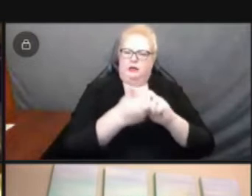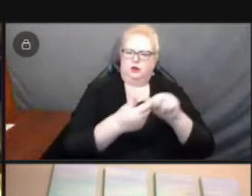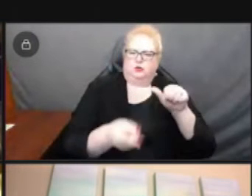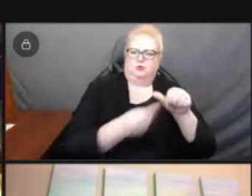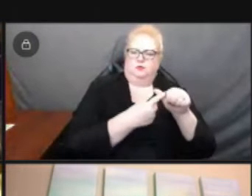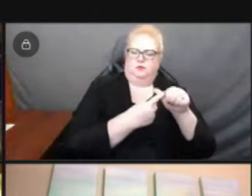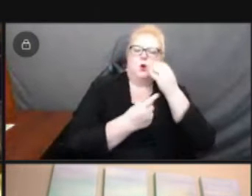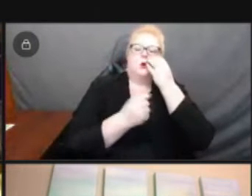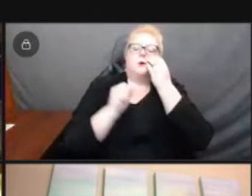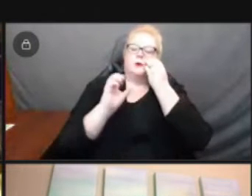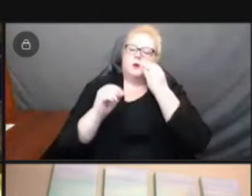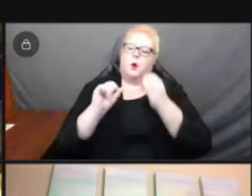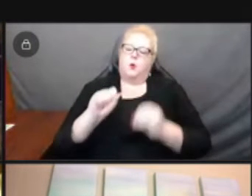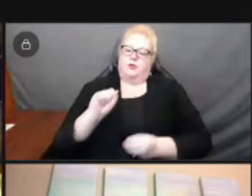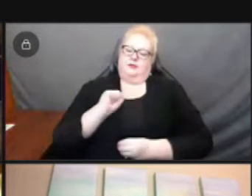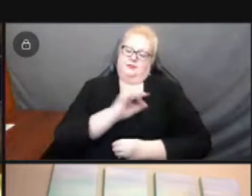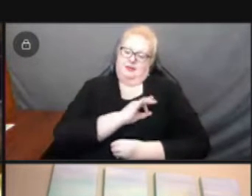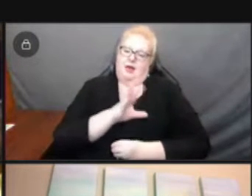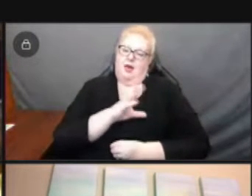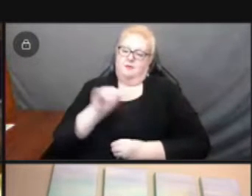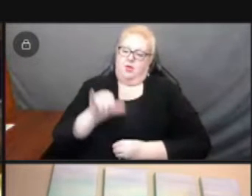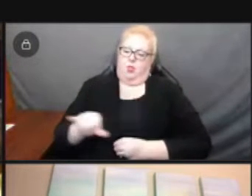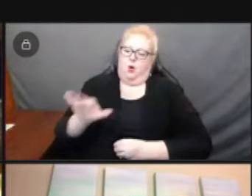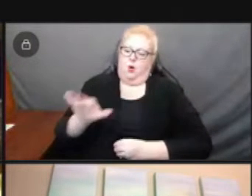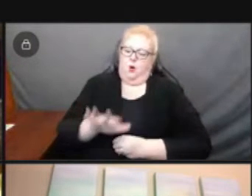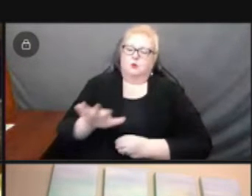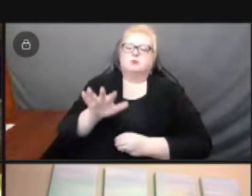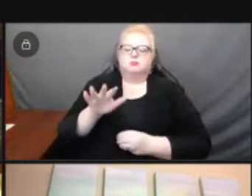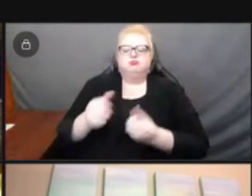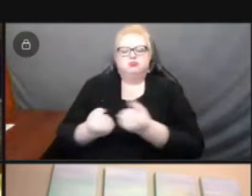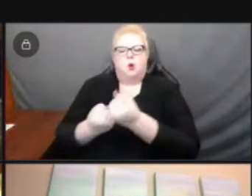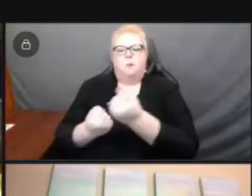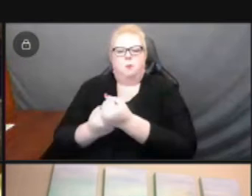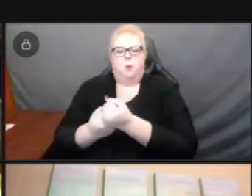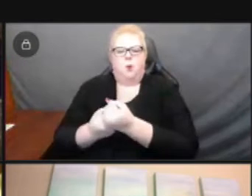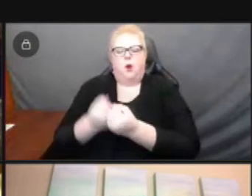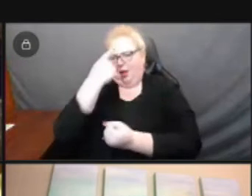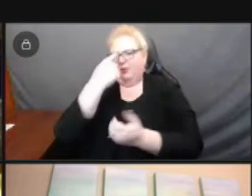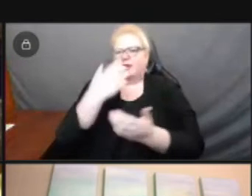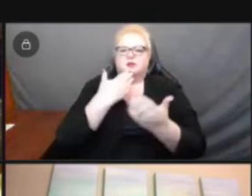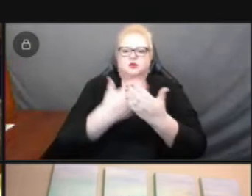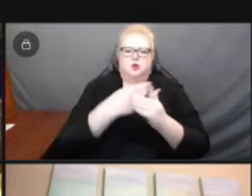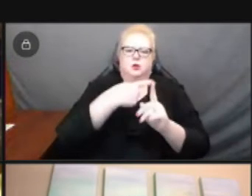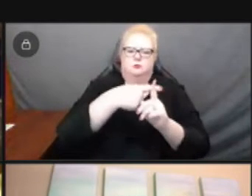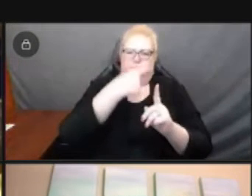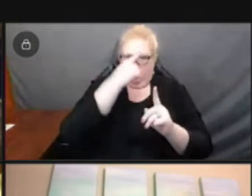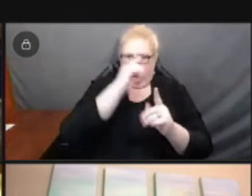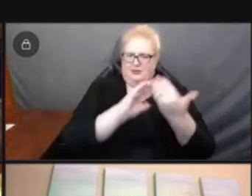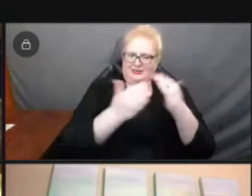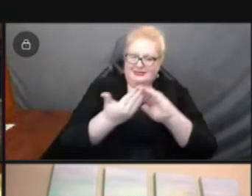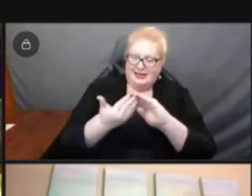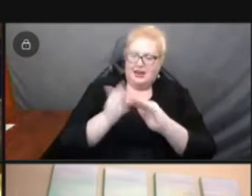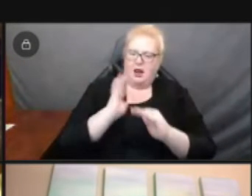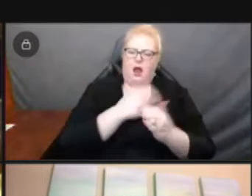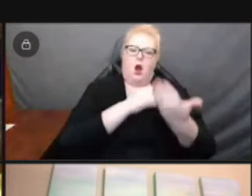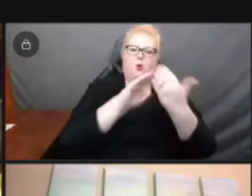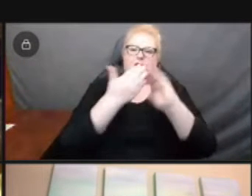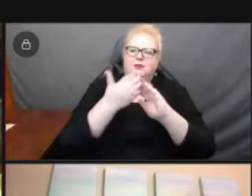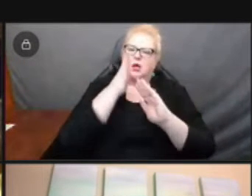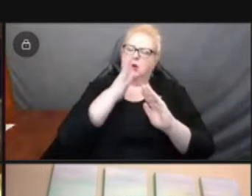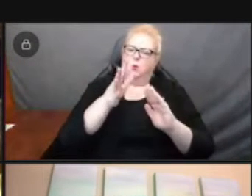shown support of this resolution, and I think it'd be good for our city. I think it makes our city better by being responsive to our small